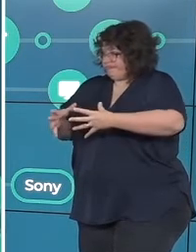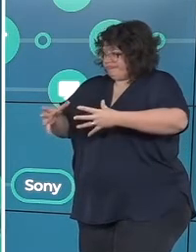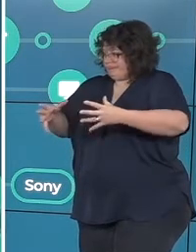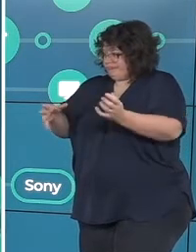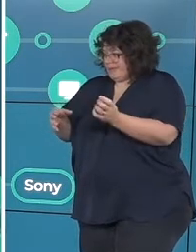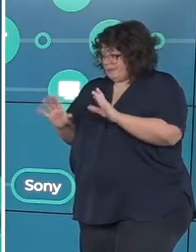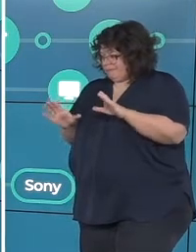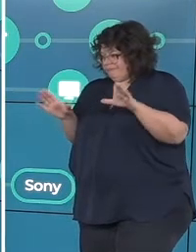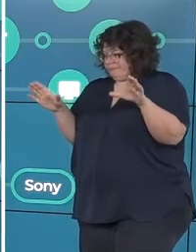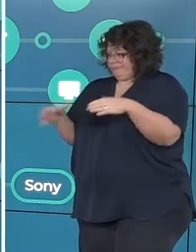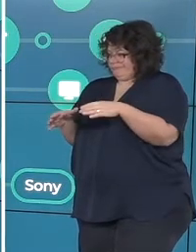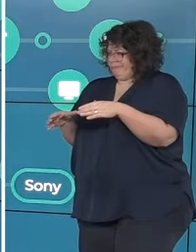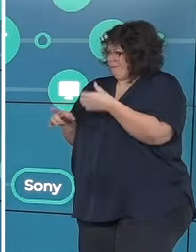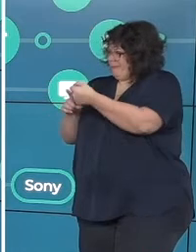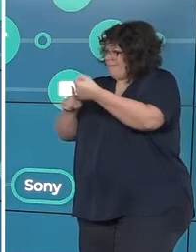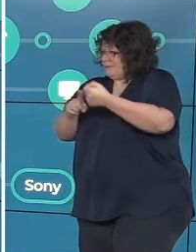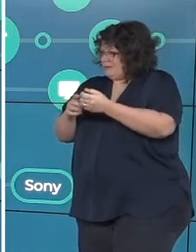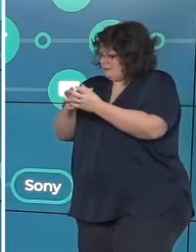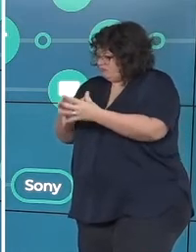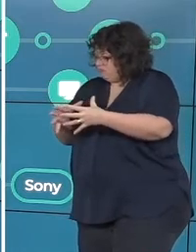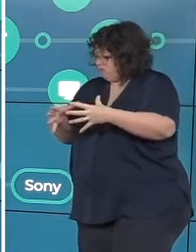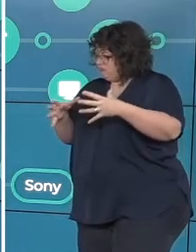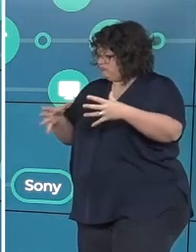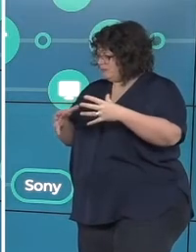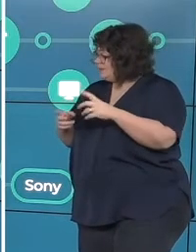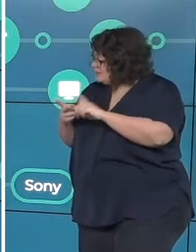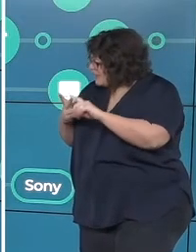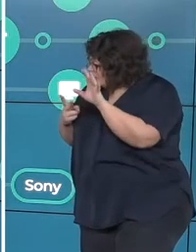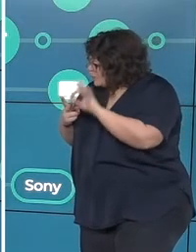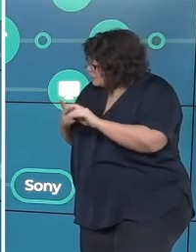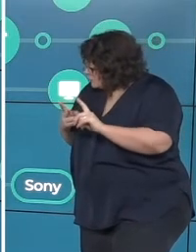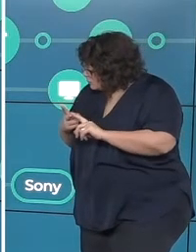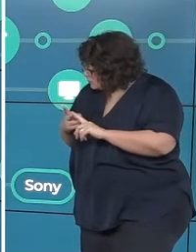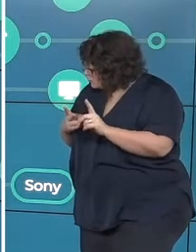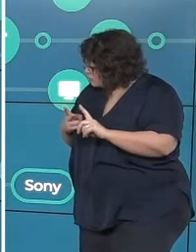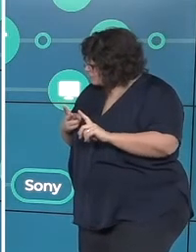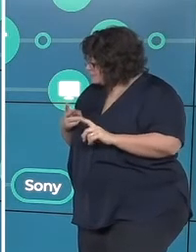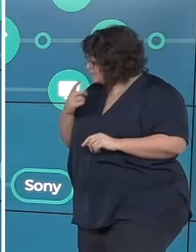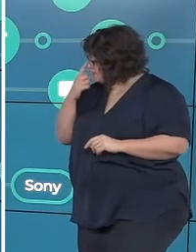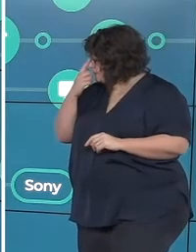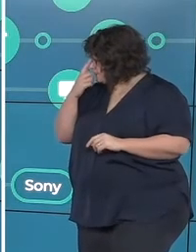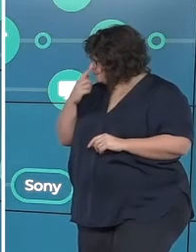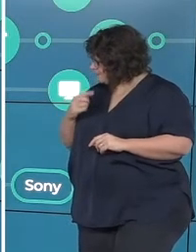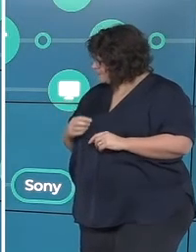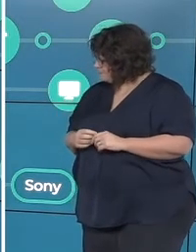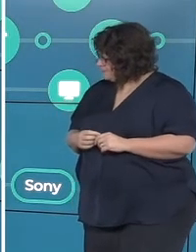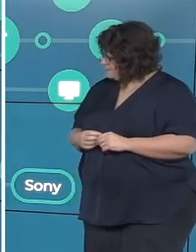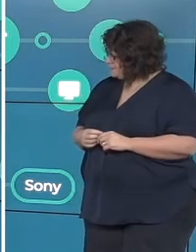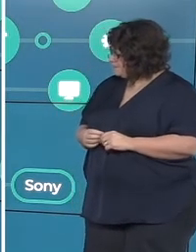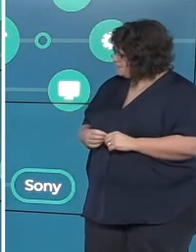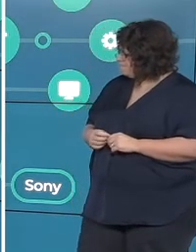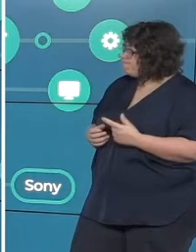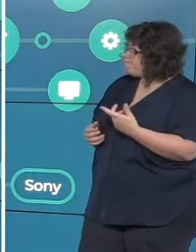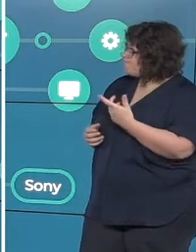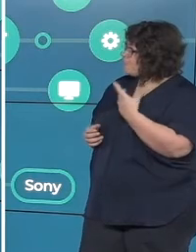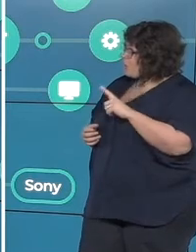second question was. Well, but I know so what about pinpointing something that really the first time maybe that really stuck with